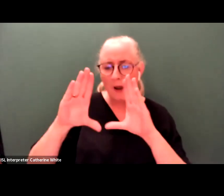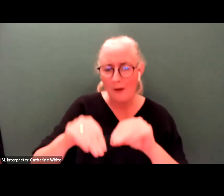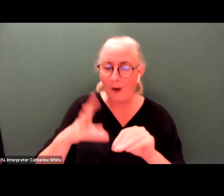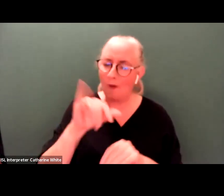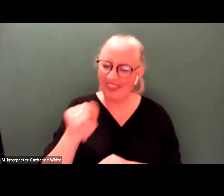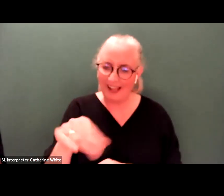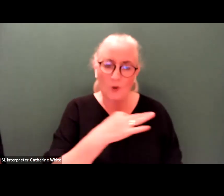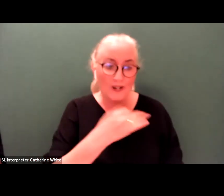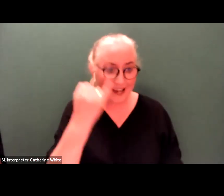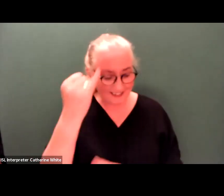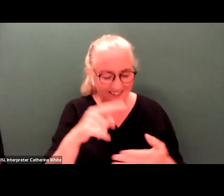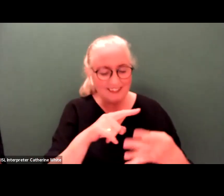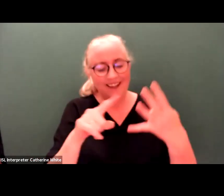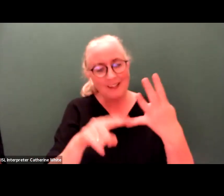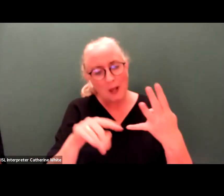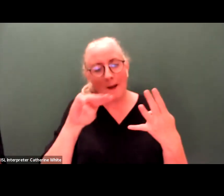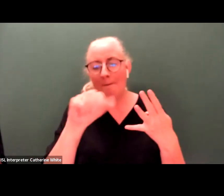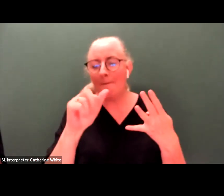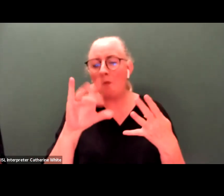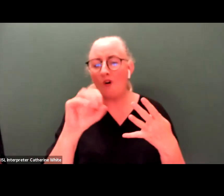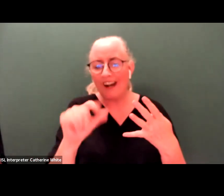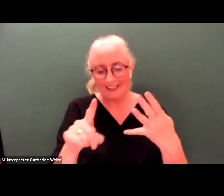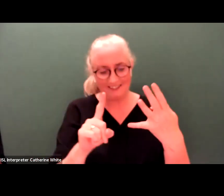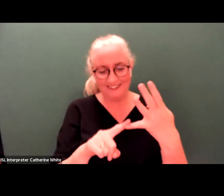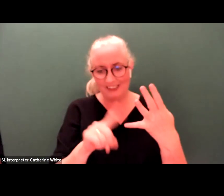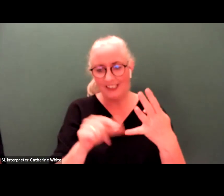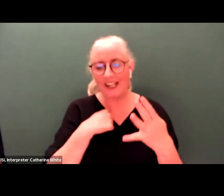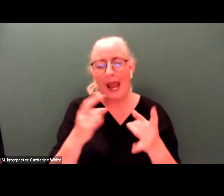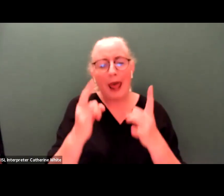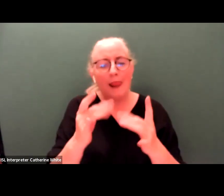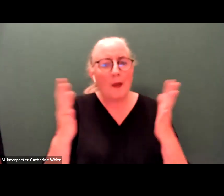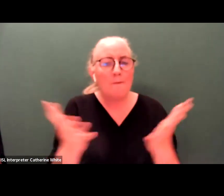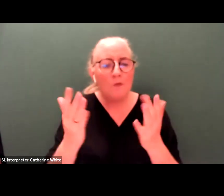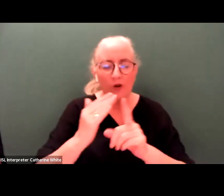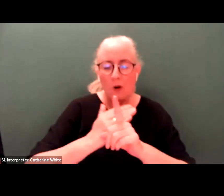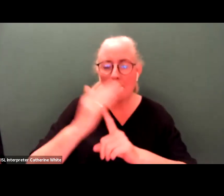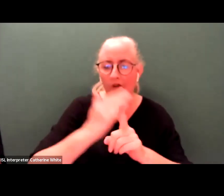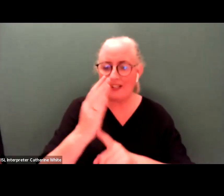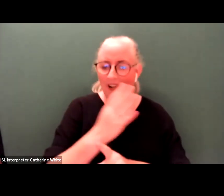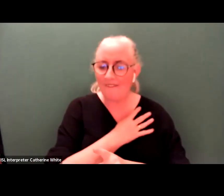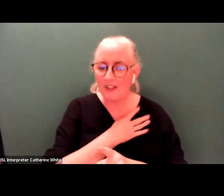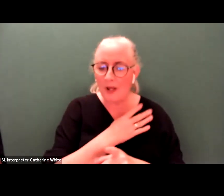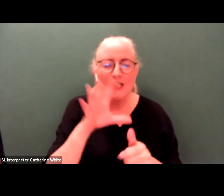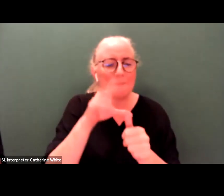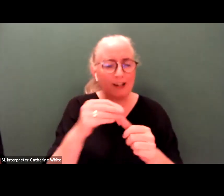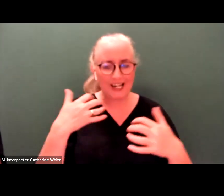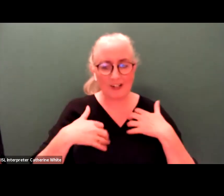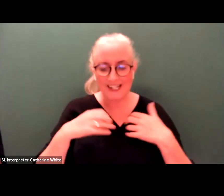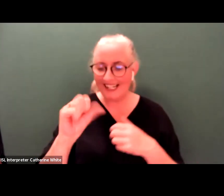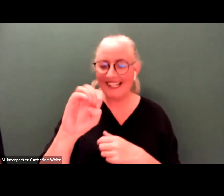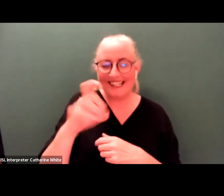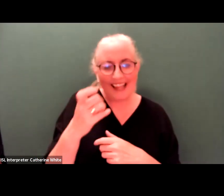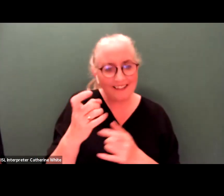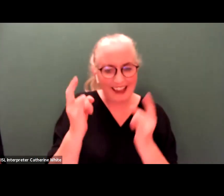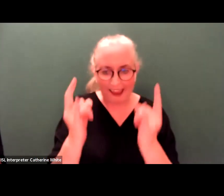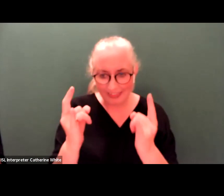And finally, we're going to meet Mairead Kelly. Mairead is our Health Promotion and Improvement Officer with a special interest in sexual health. And